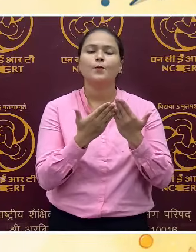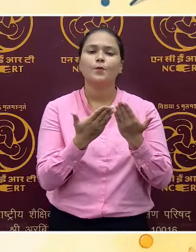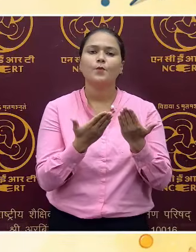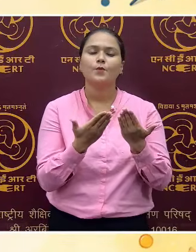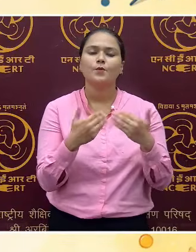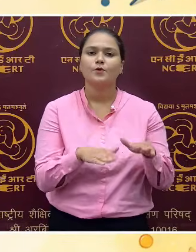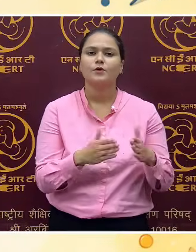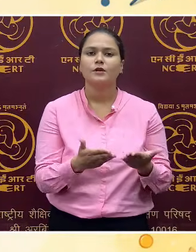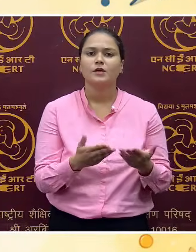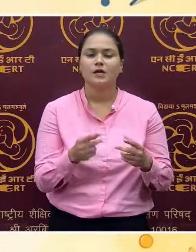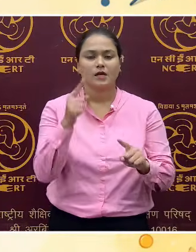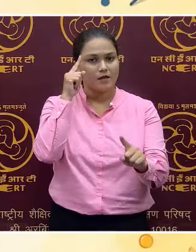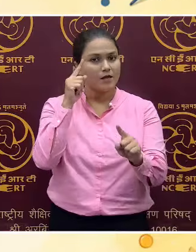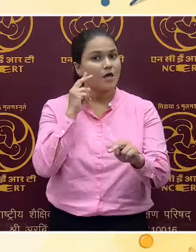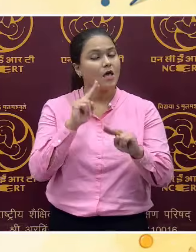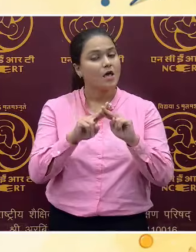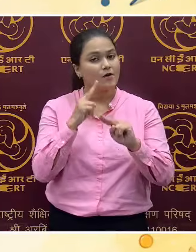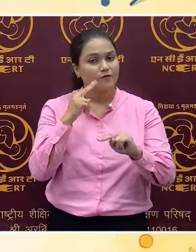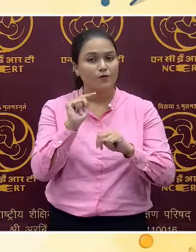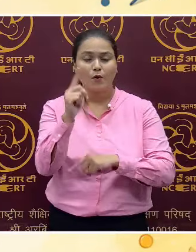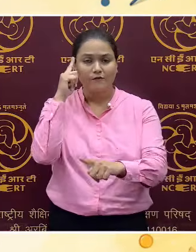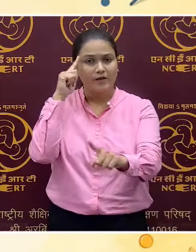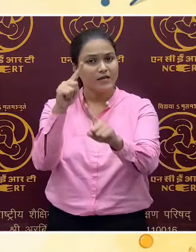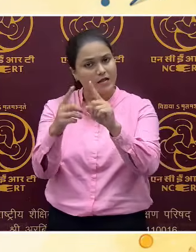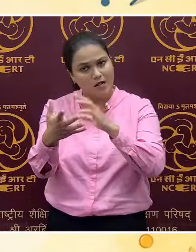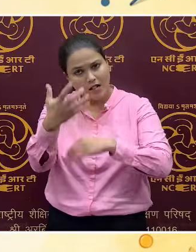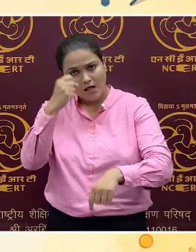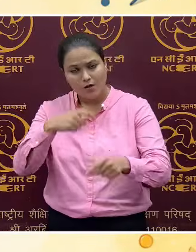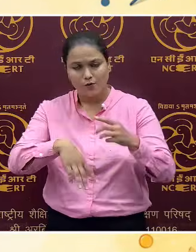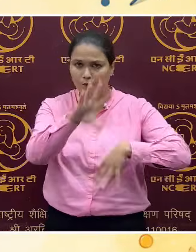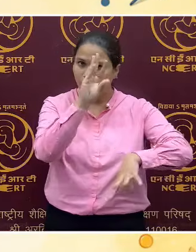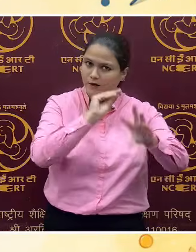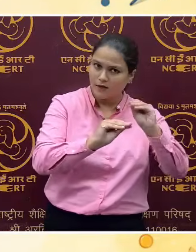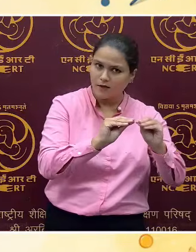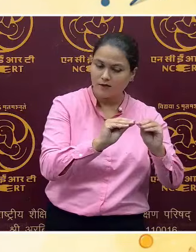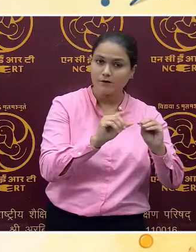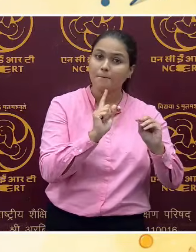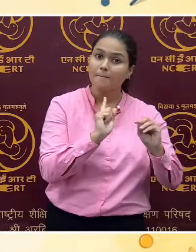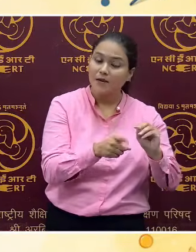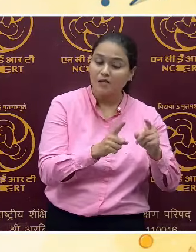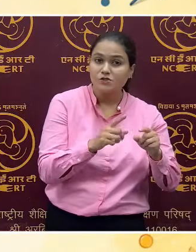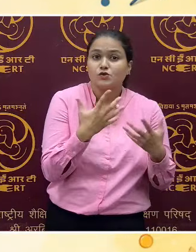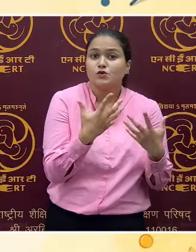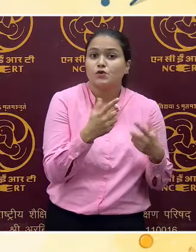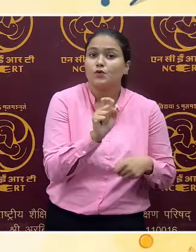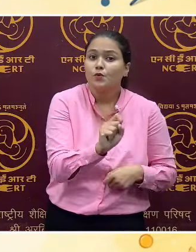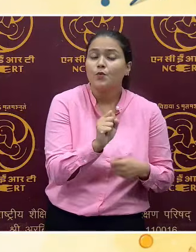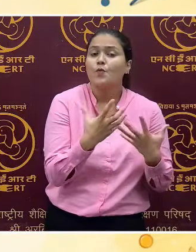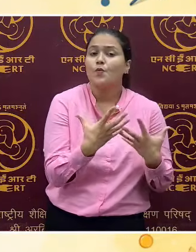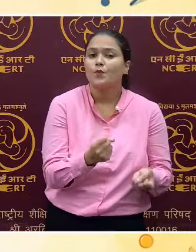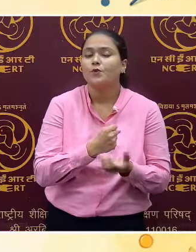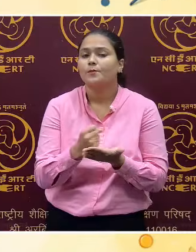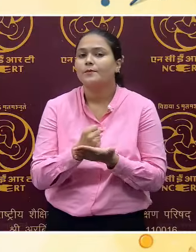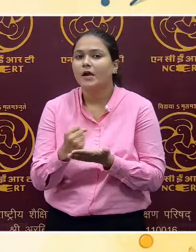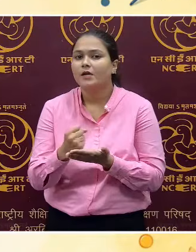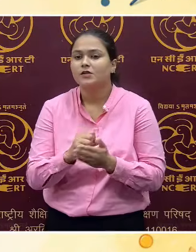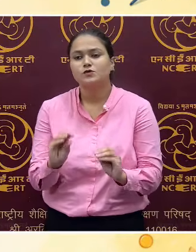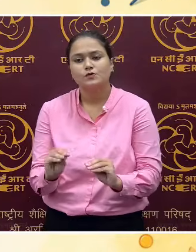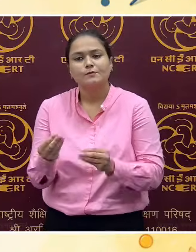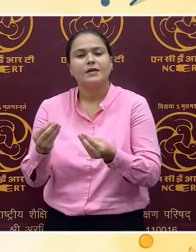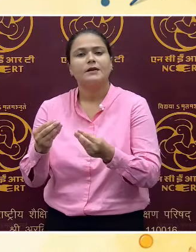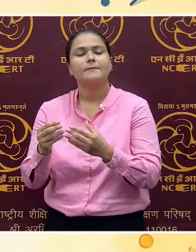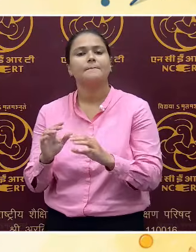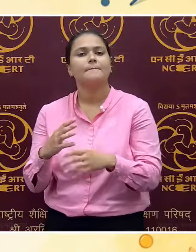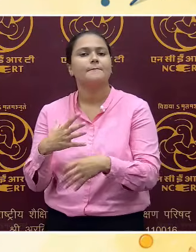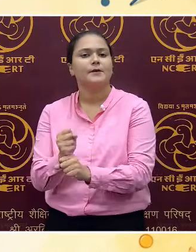an aid once you have learned something to practice it and to perfect it. There's a virtual lab for languages